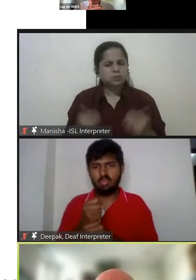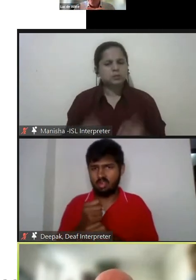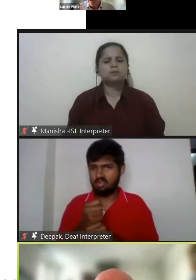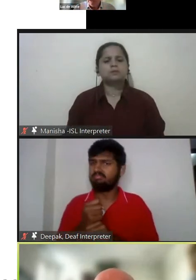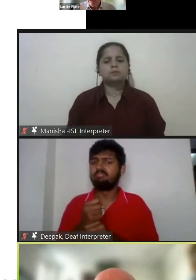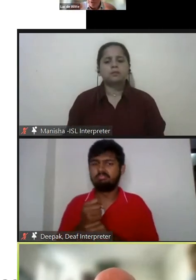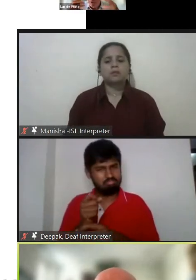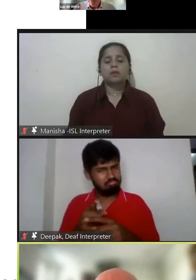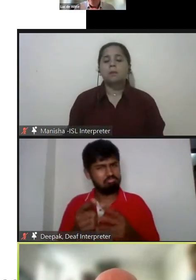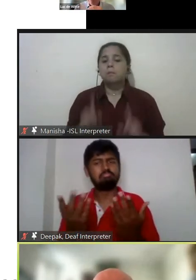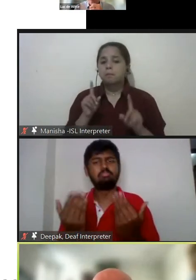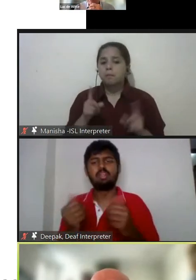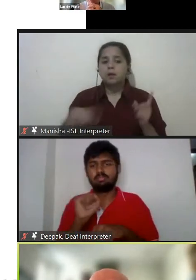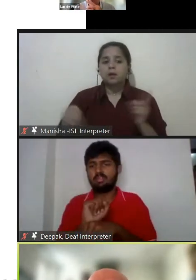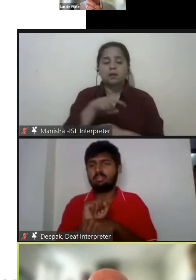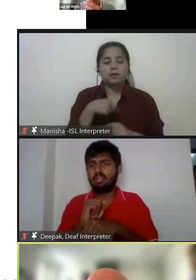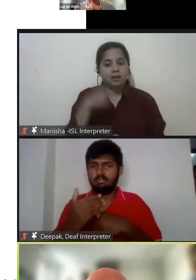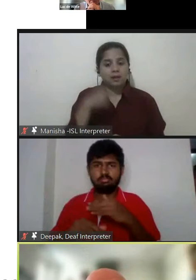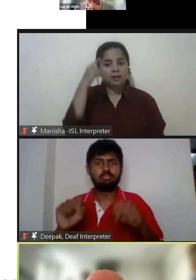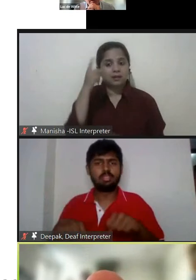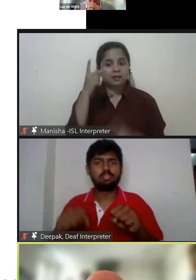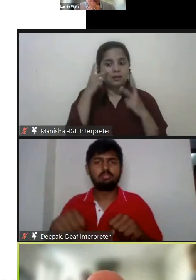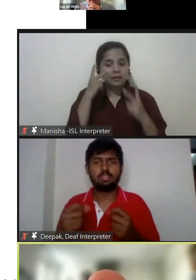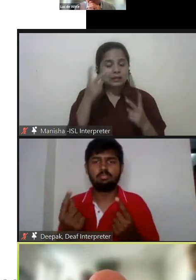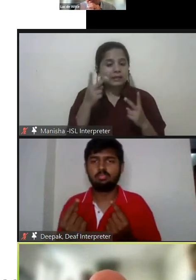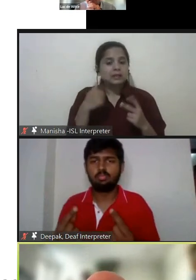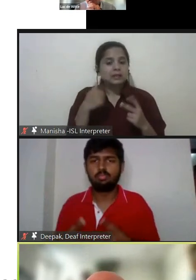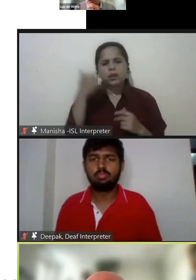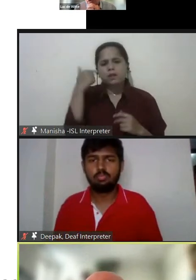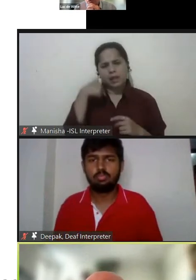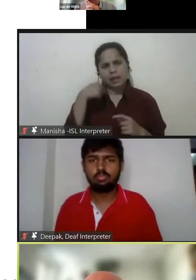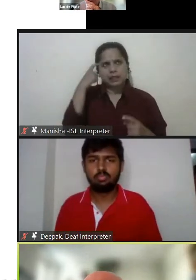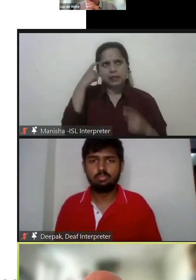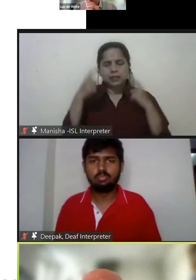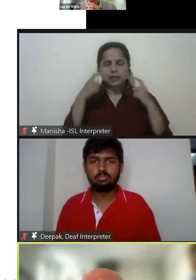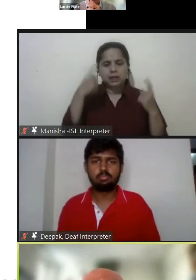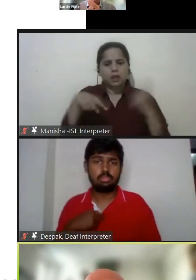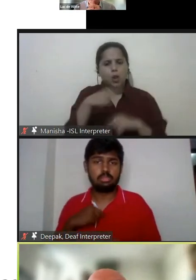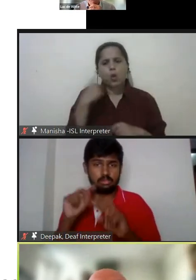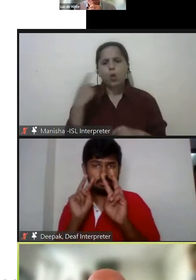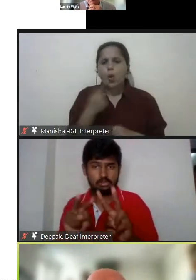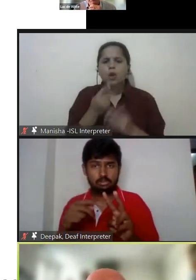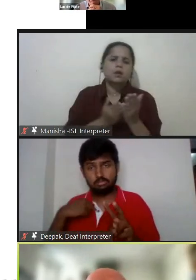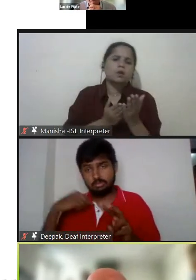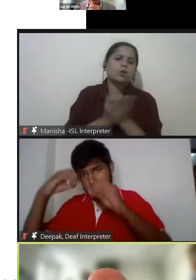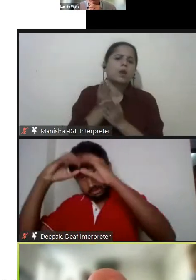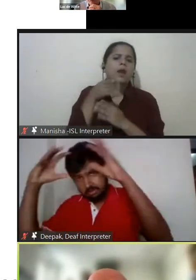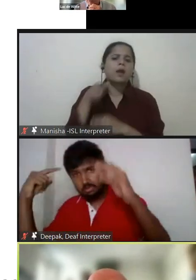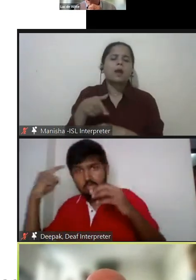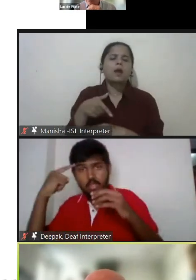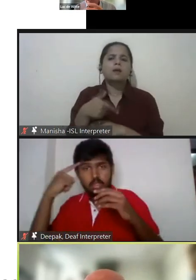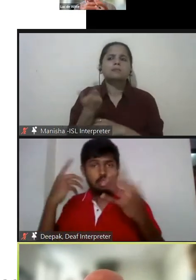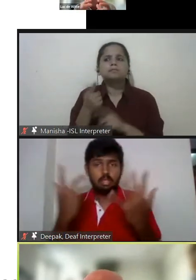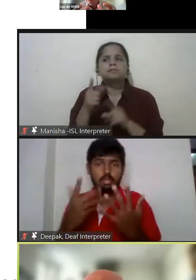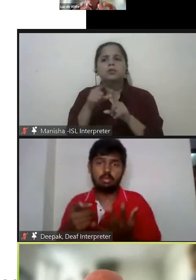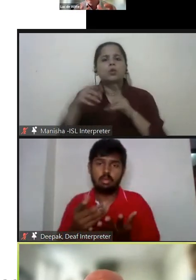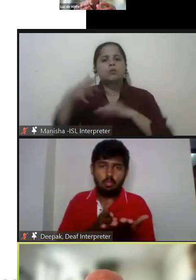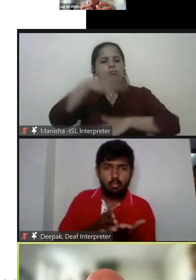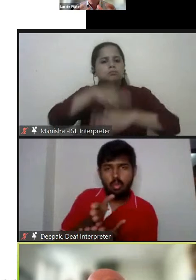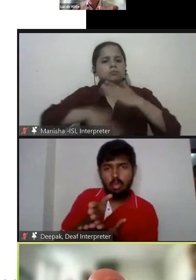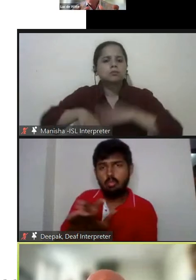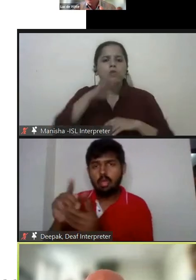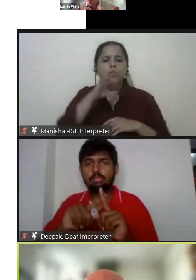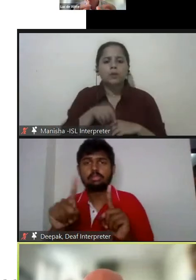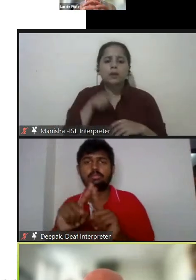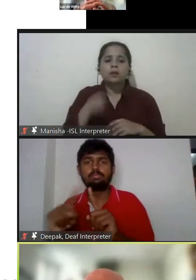Well, taking that into account, we think the only way to organize this is through regional assistive